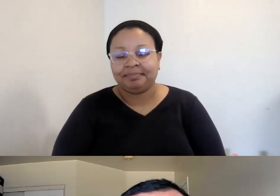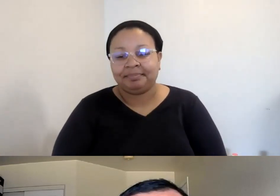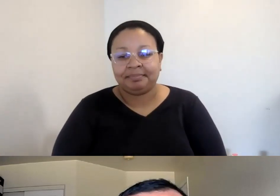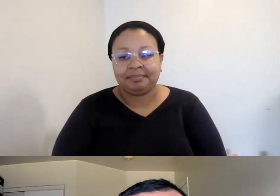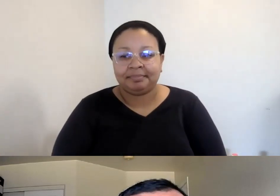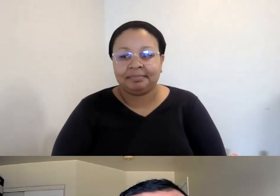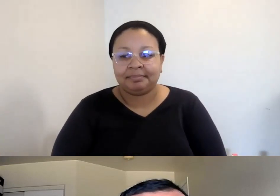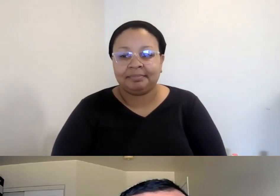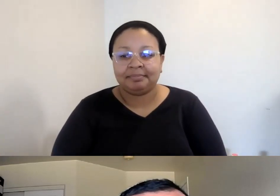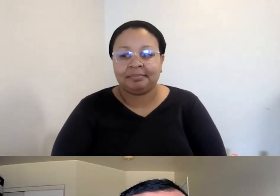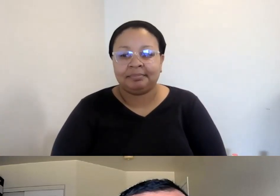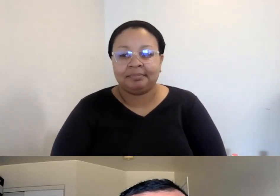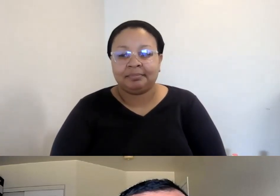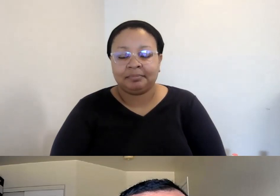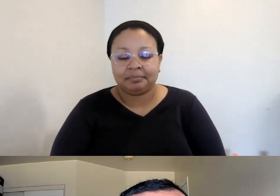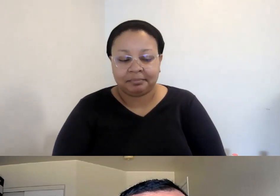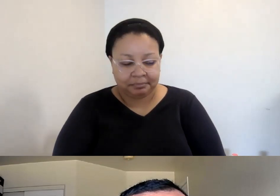That's great suggestions. Thank you.